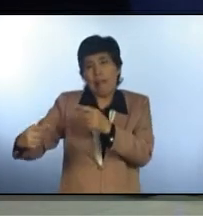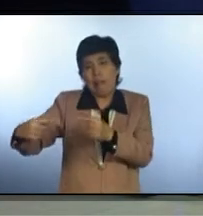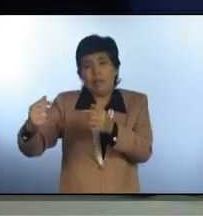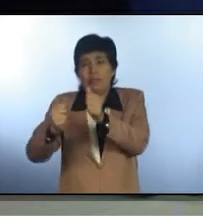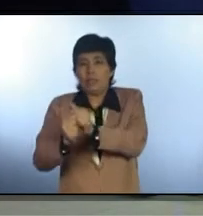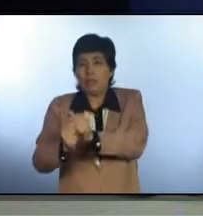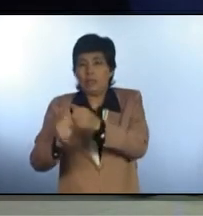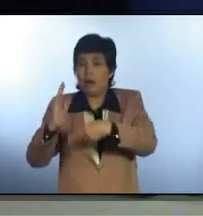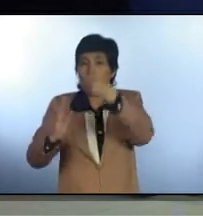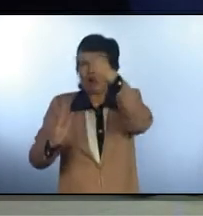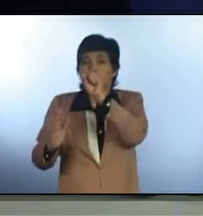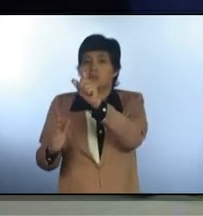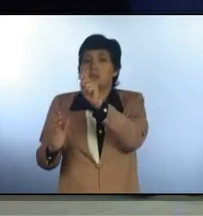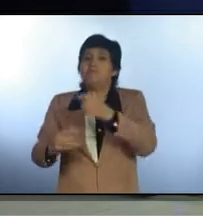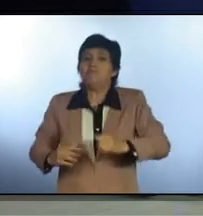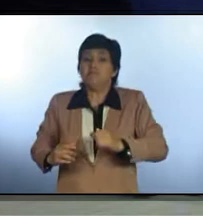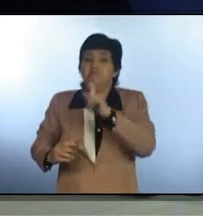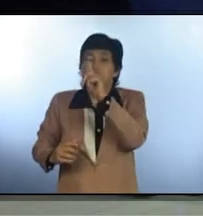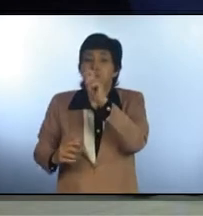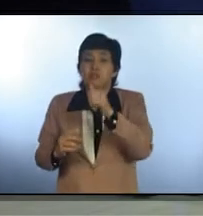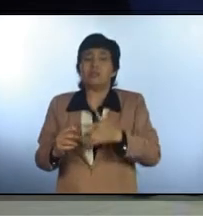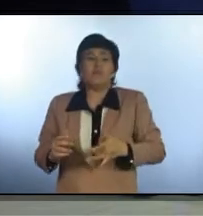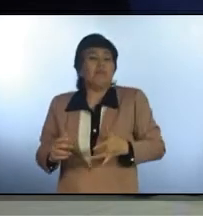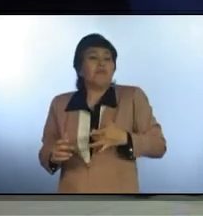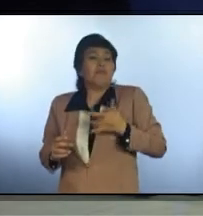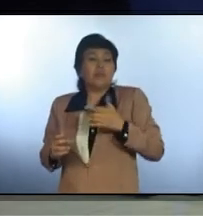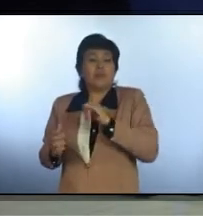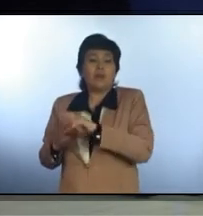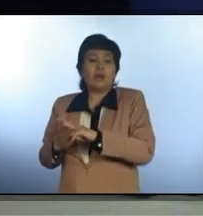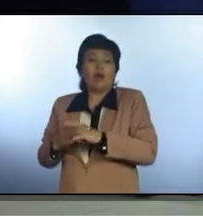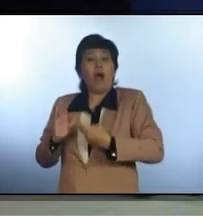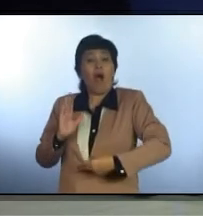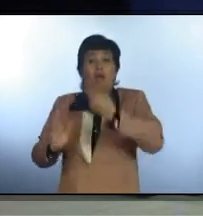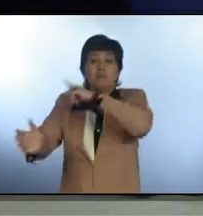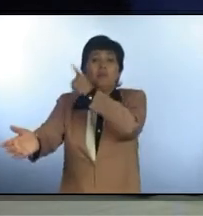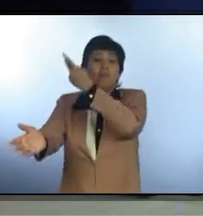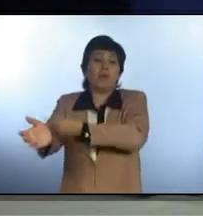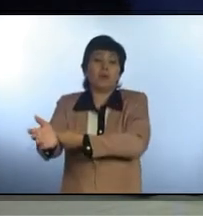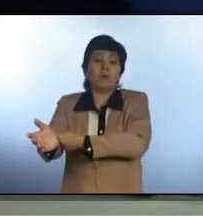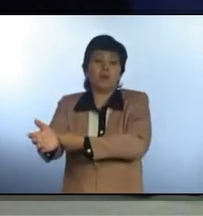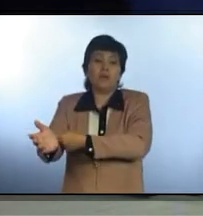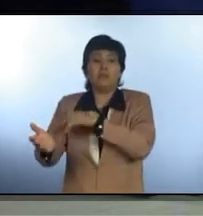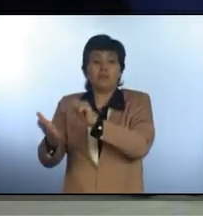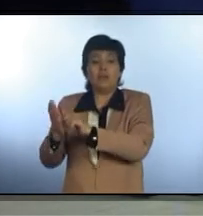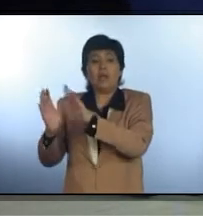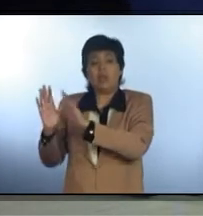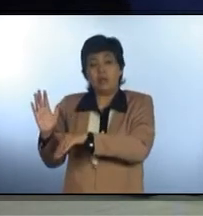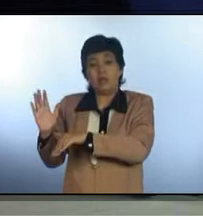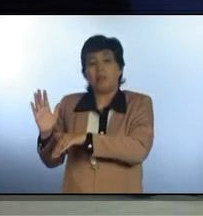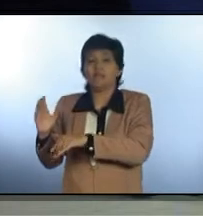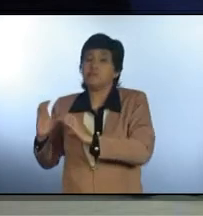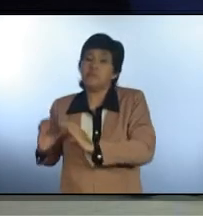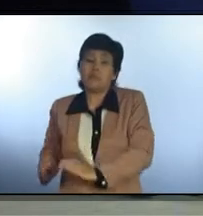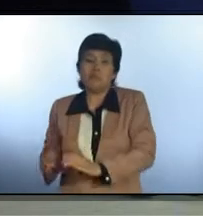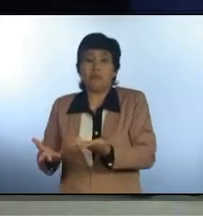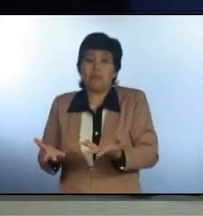status. People with high status, because they perceive themselves as having higher power, that's why they are less likely to